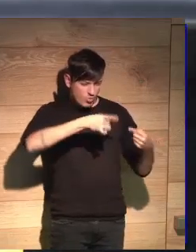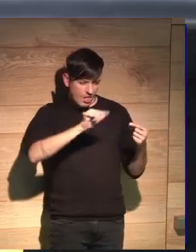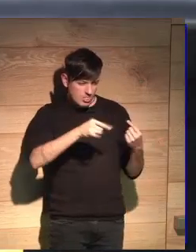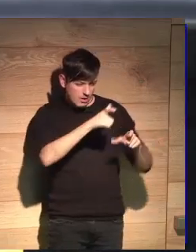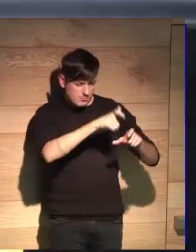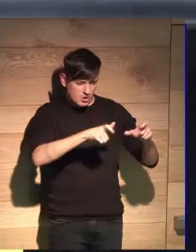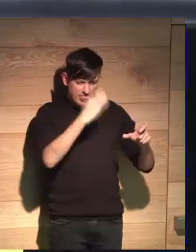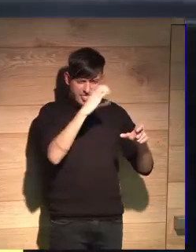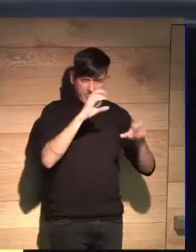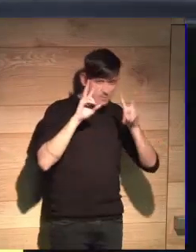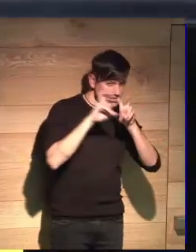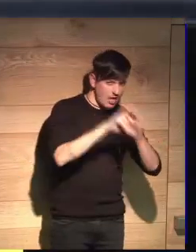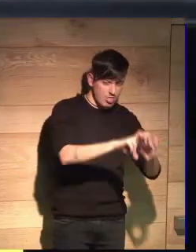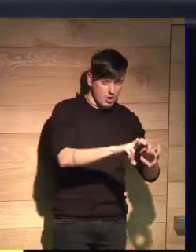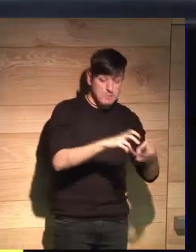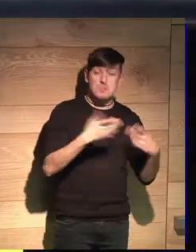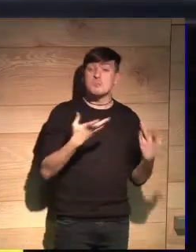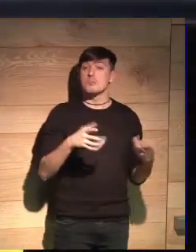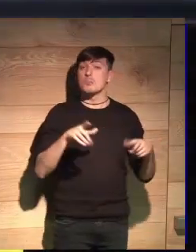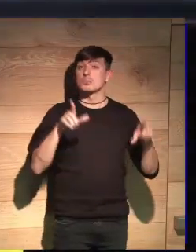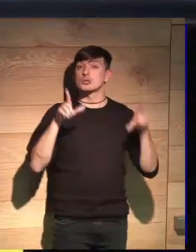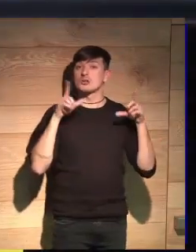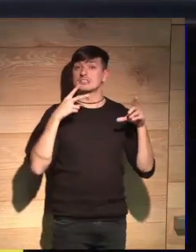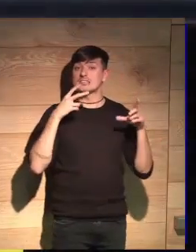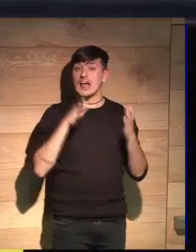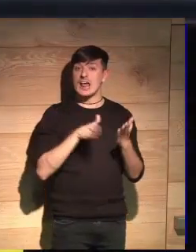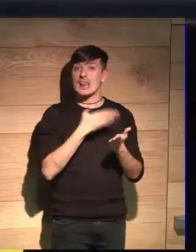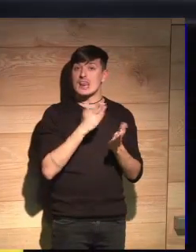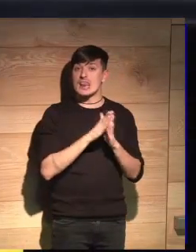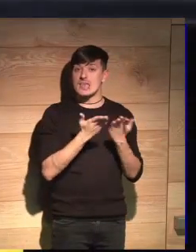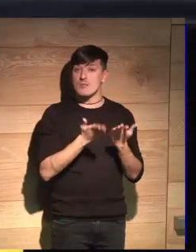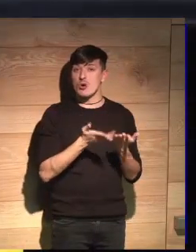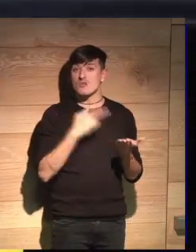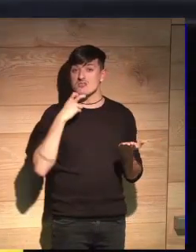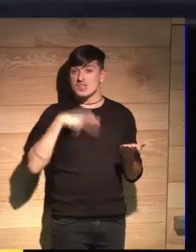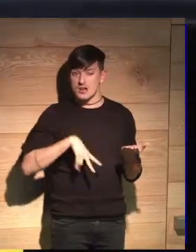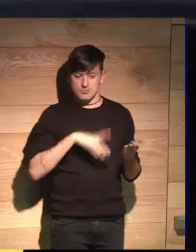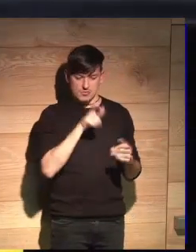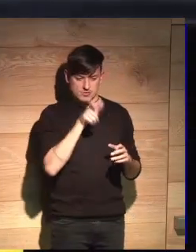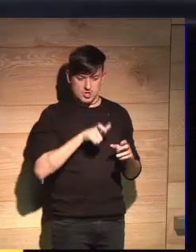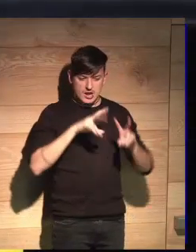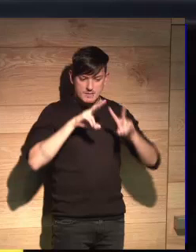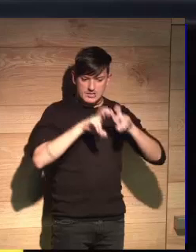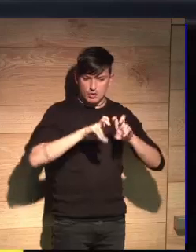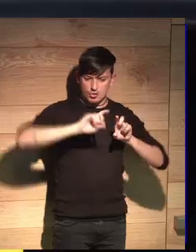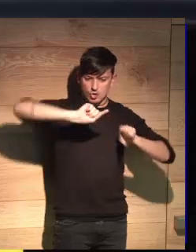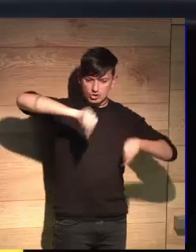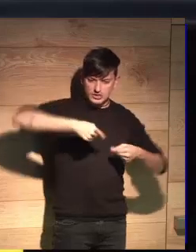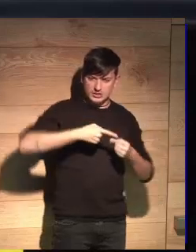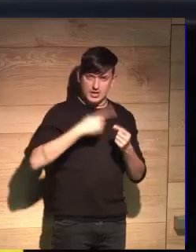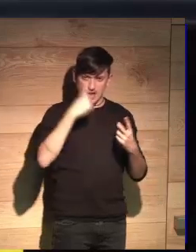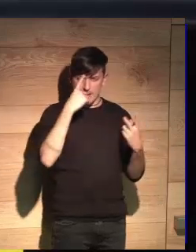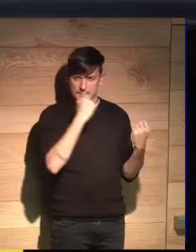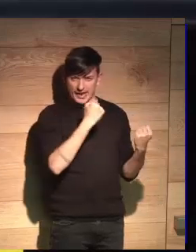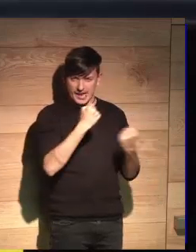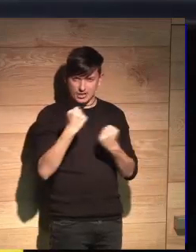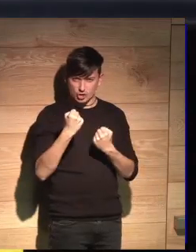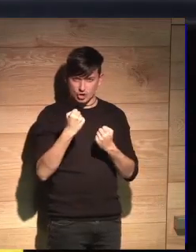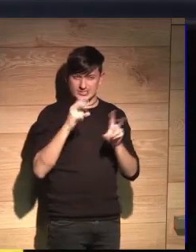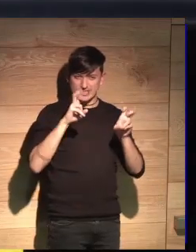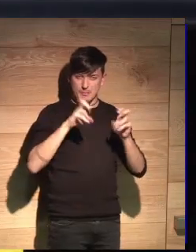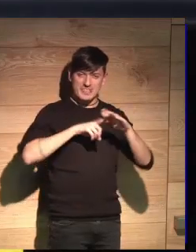would hire some researchers, and the main character of the novel is a hard researcher, an